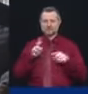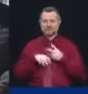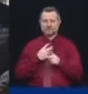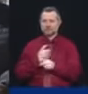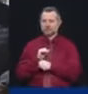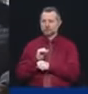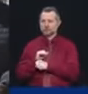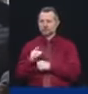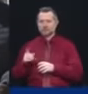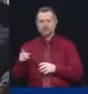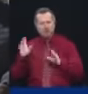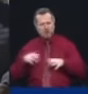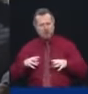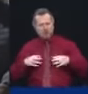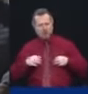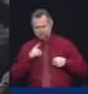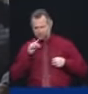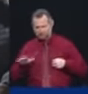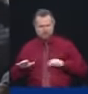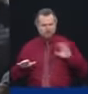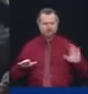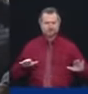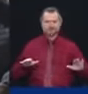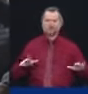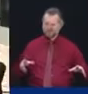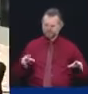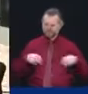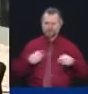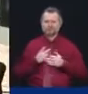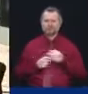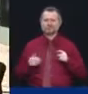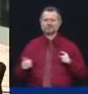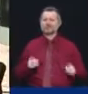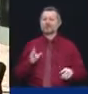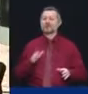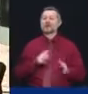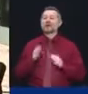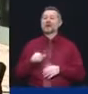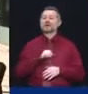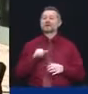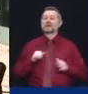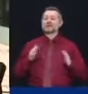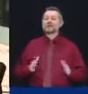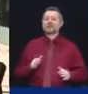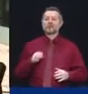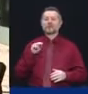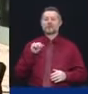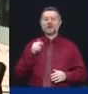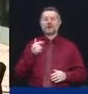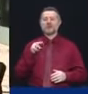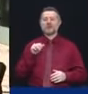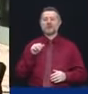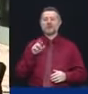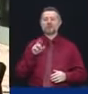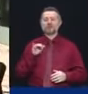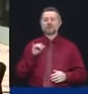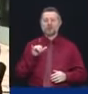and really done an amazing job. We have Assemblyman Bill Magnarelli, who's been a long-term